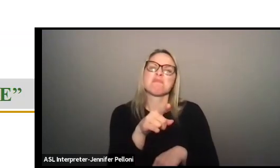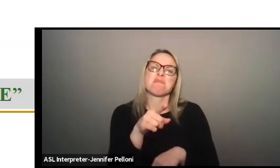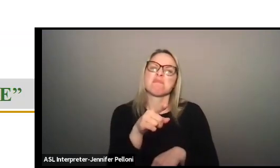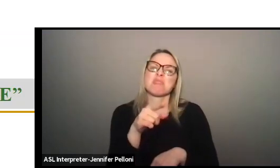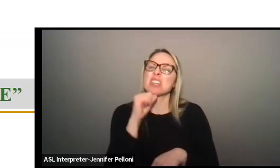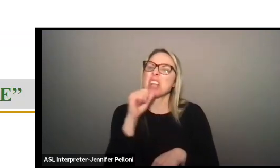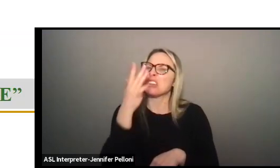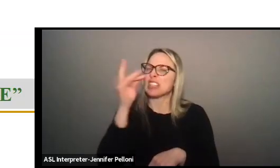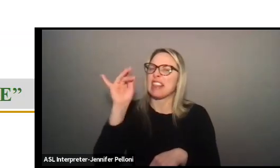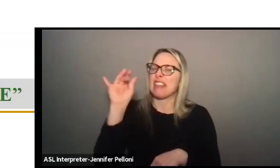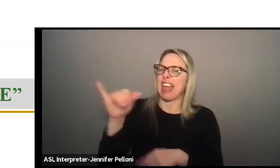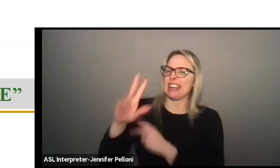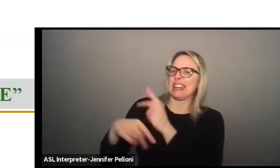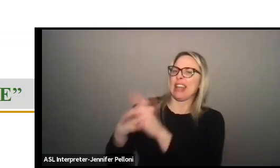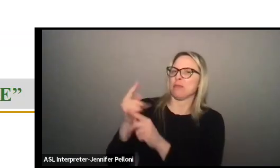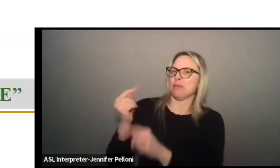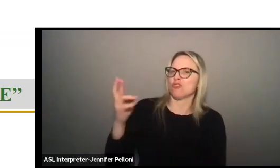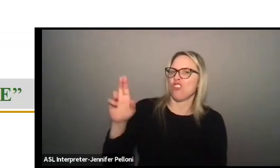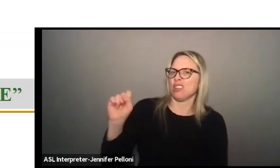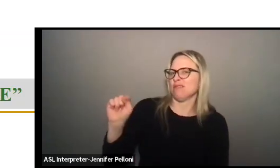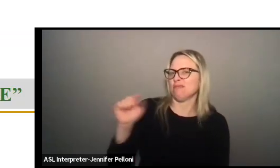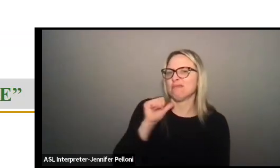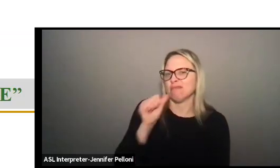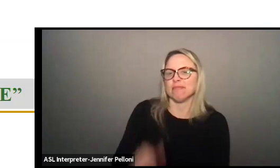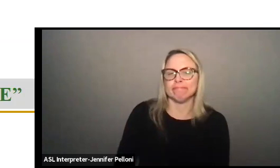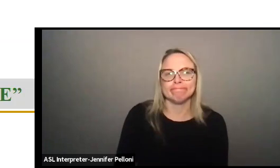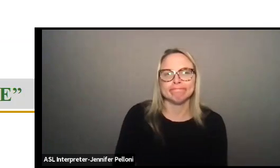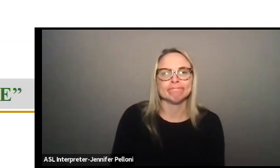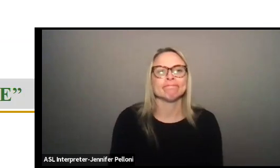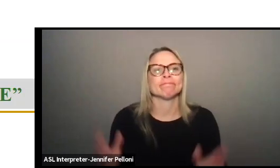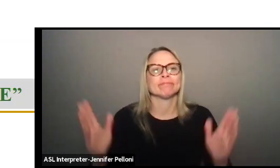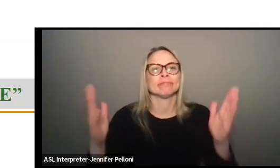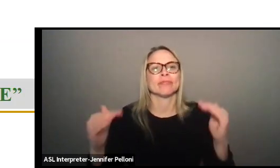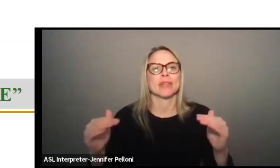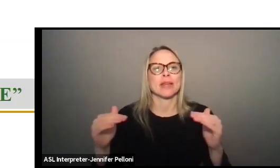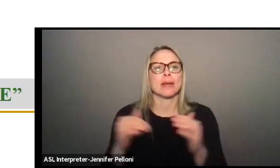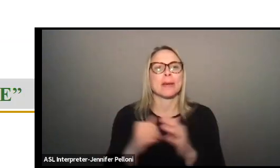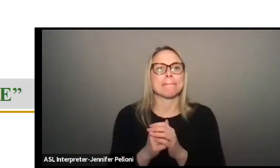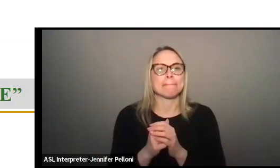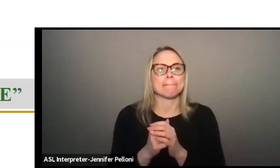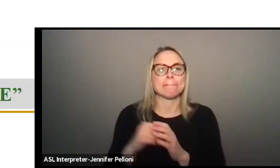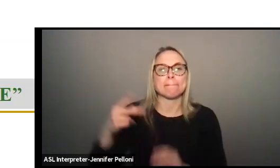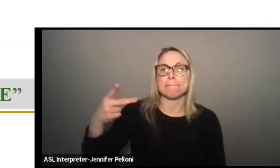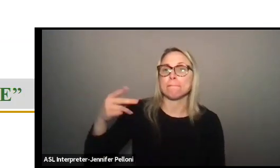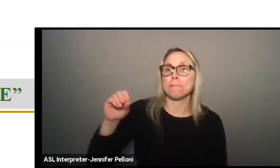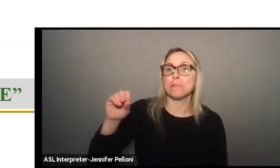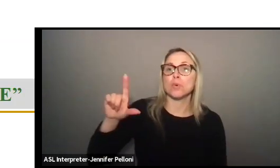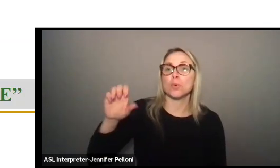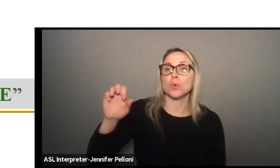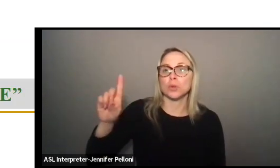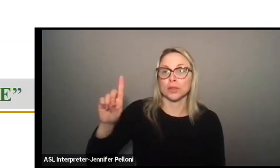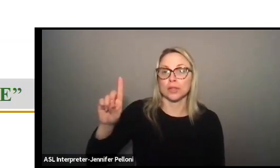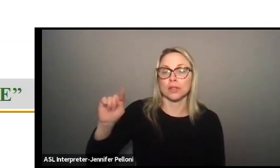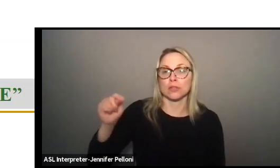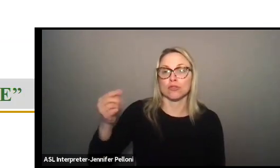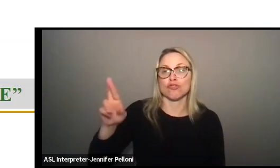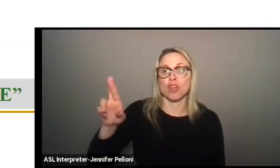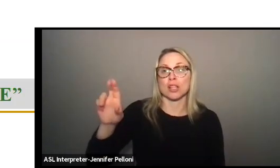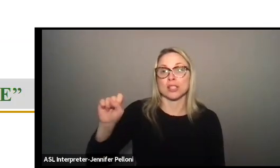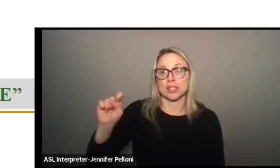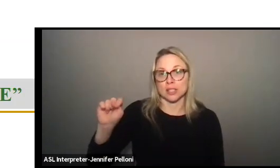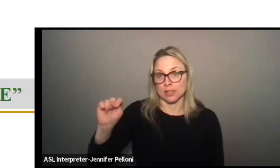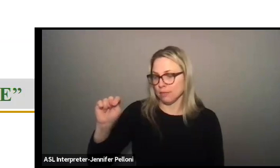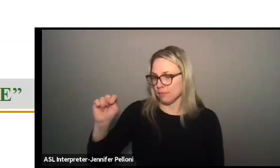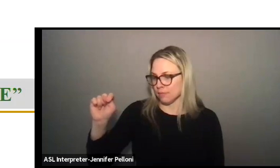a disability income trust. And then the third is a pooled trust. I saw